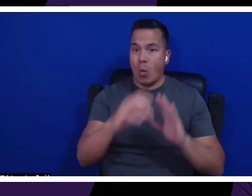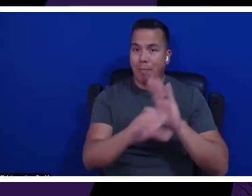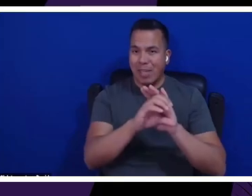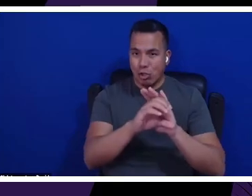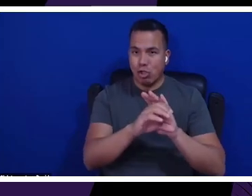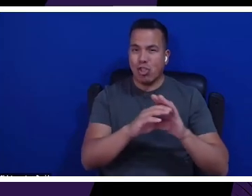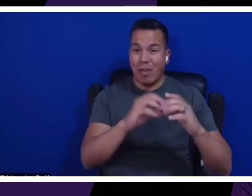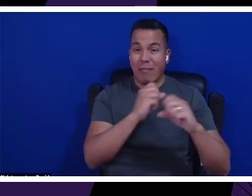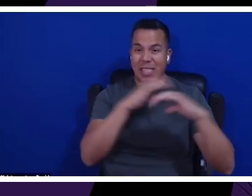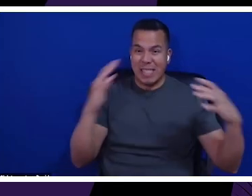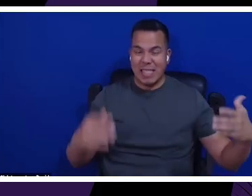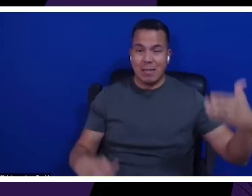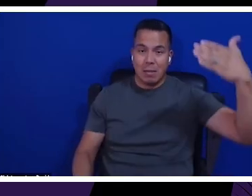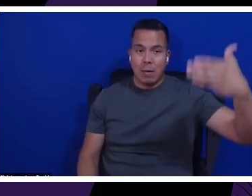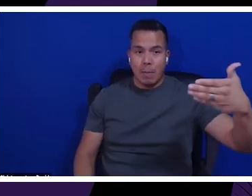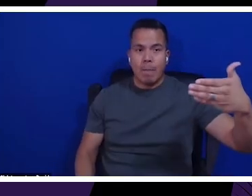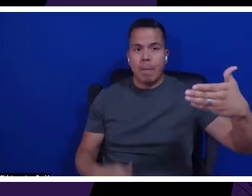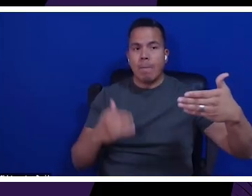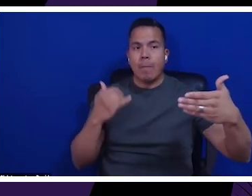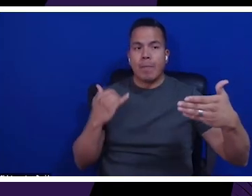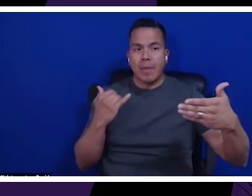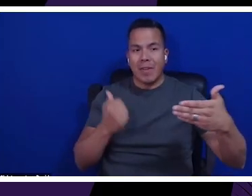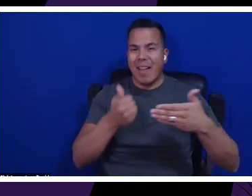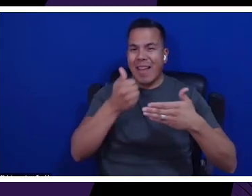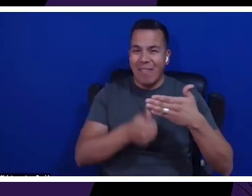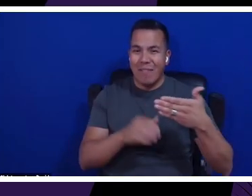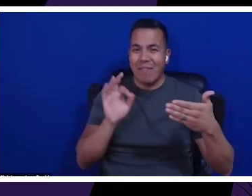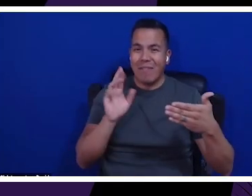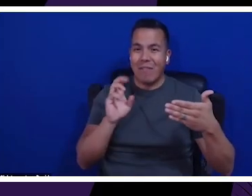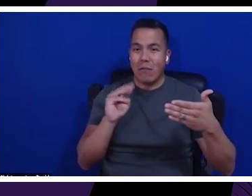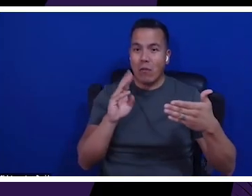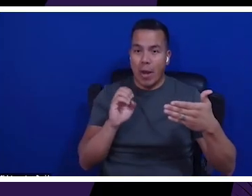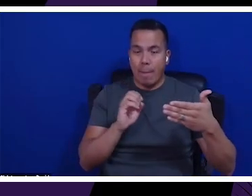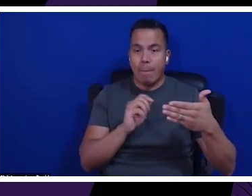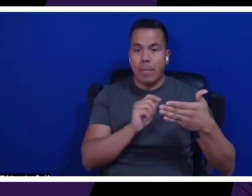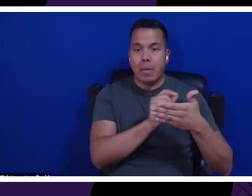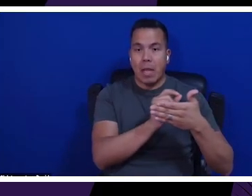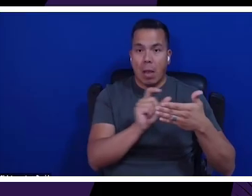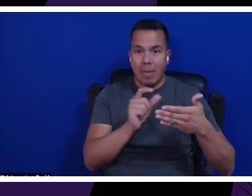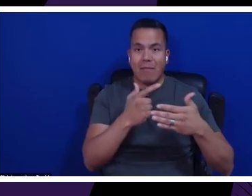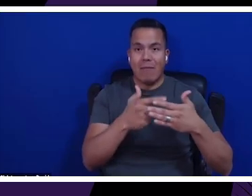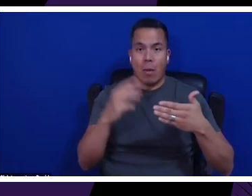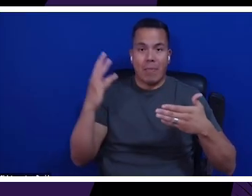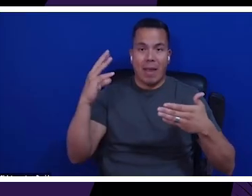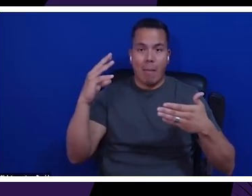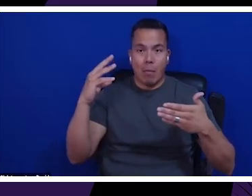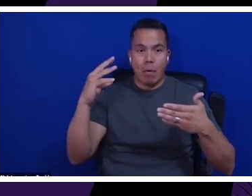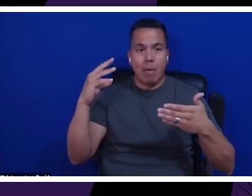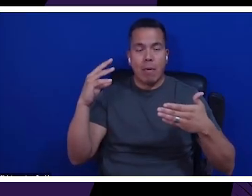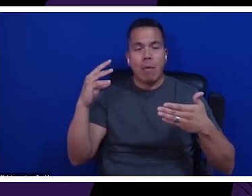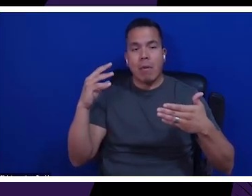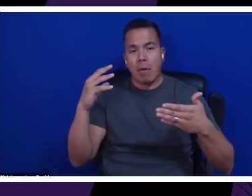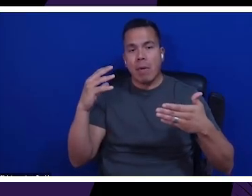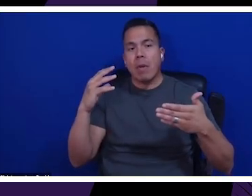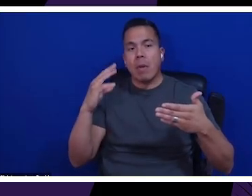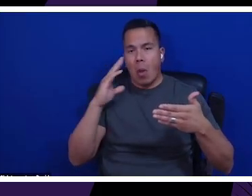scene, the background. Now, every frame that comes in from the camera feed, we